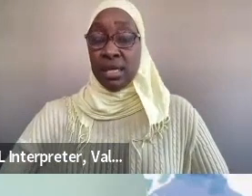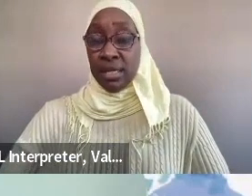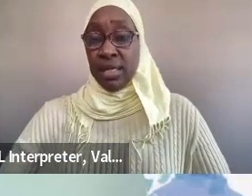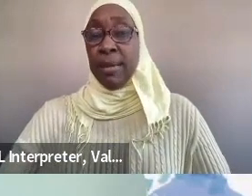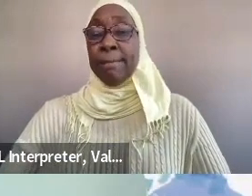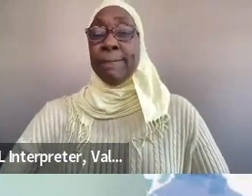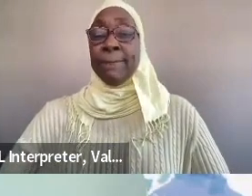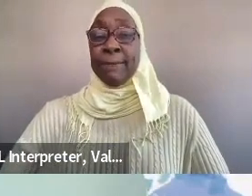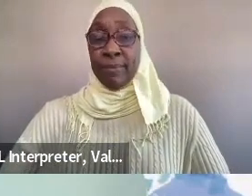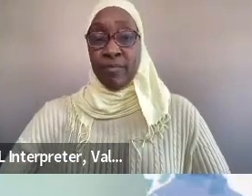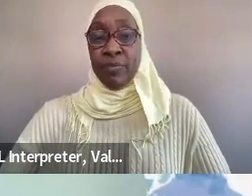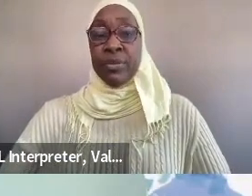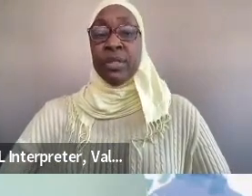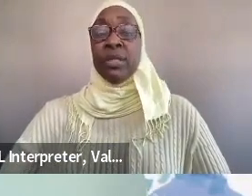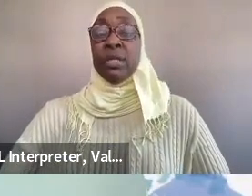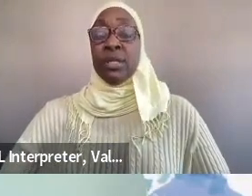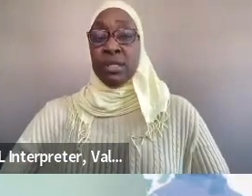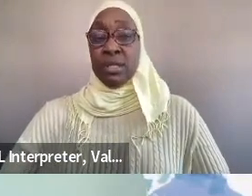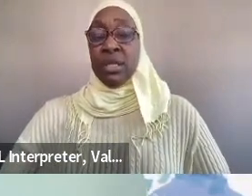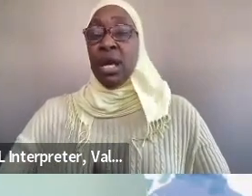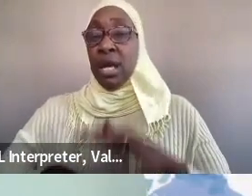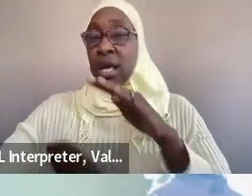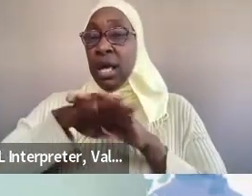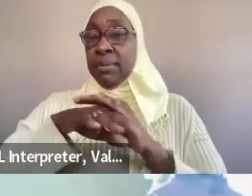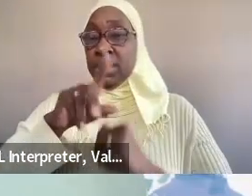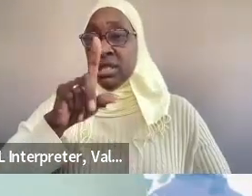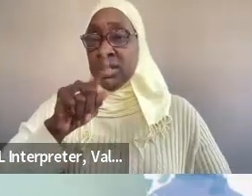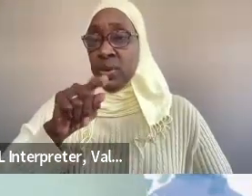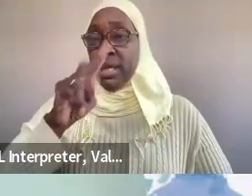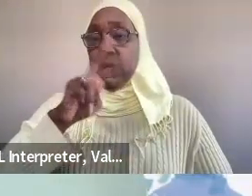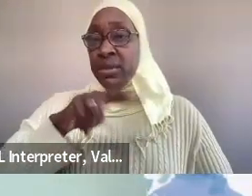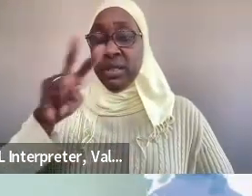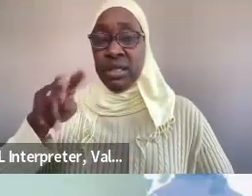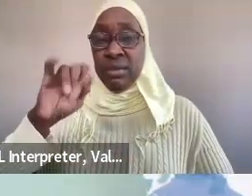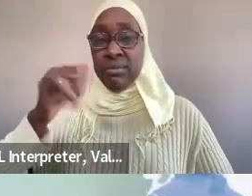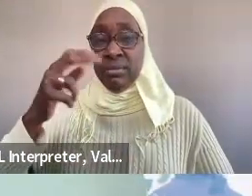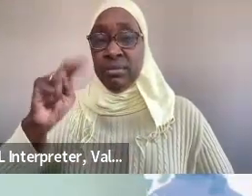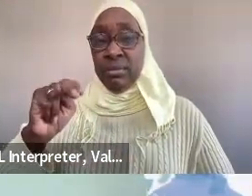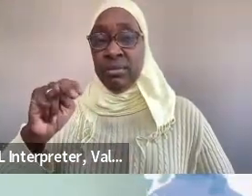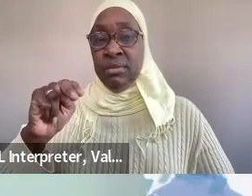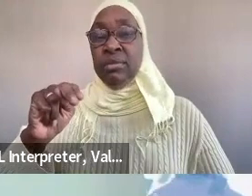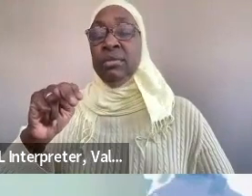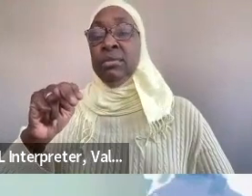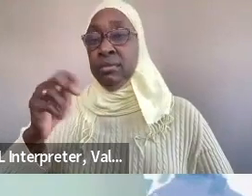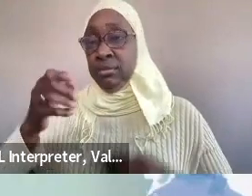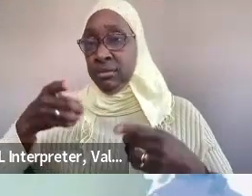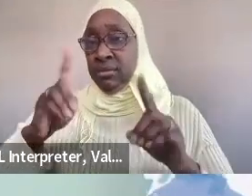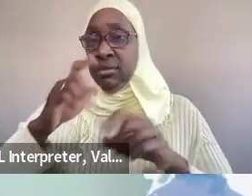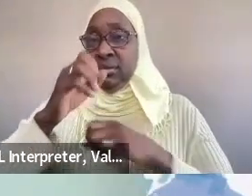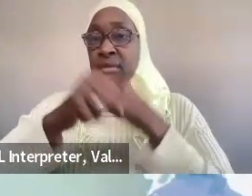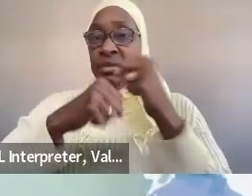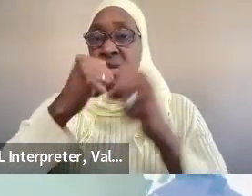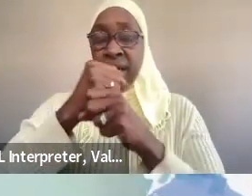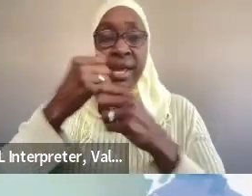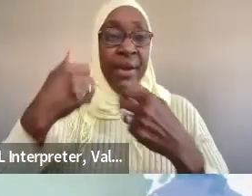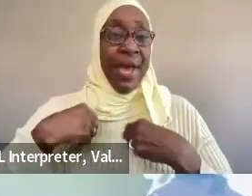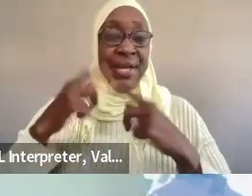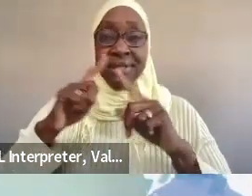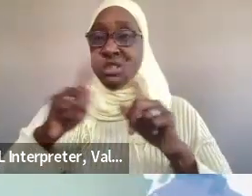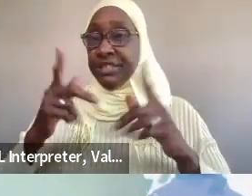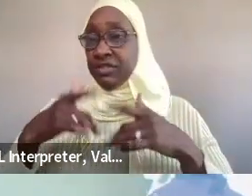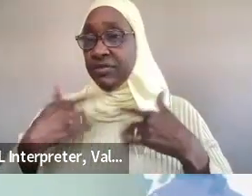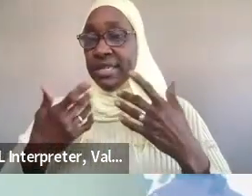2022 of January. And throughout the year, we had about 20 different kinds of events, whether it was panel discussions, group